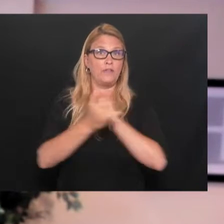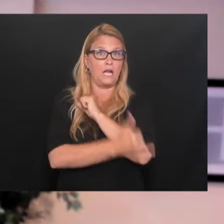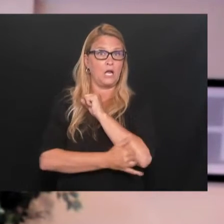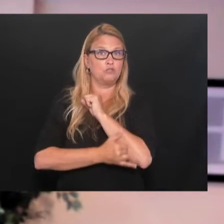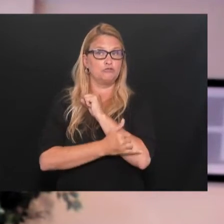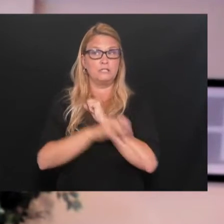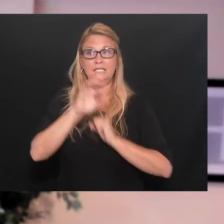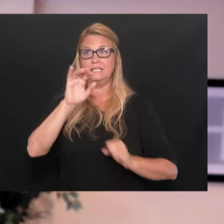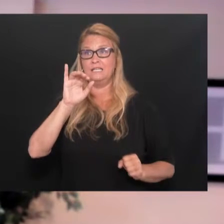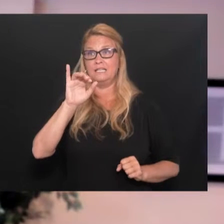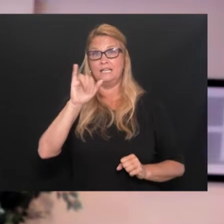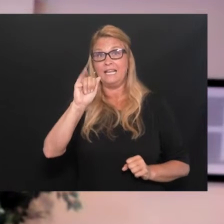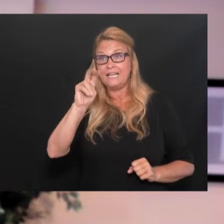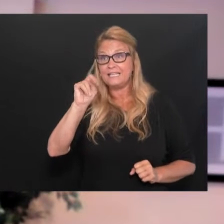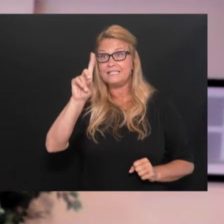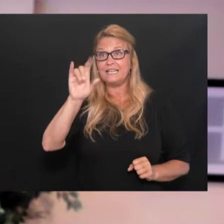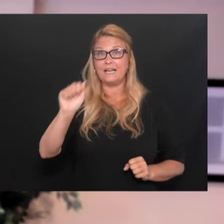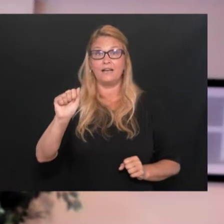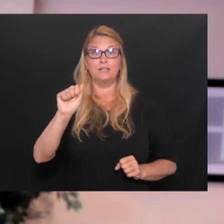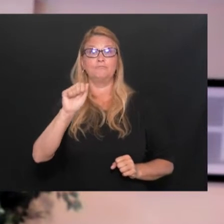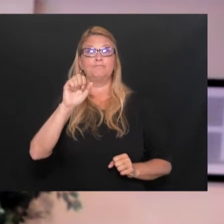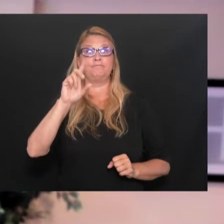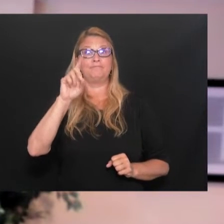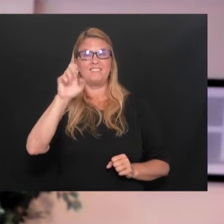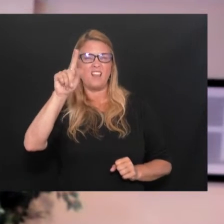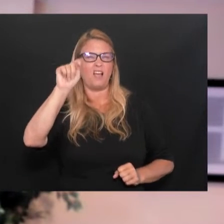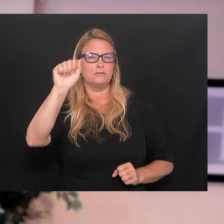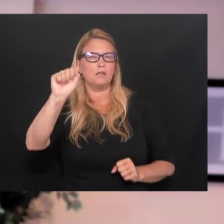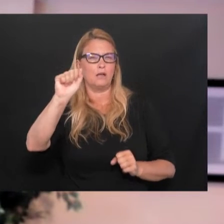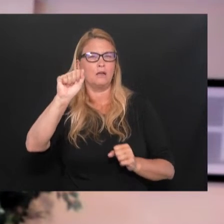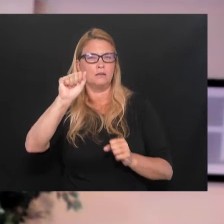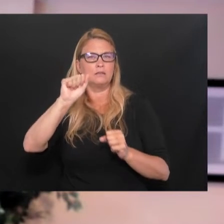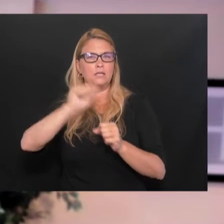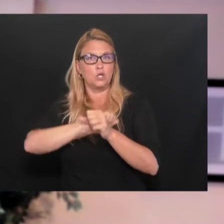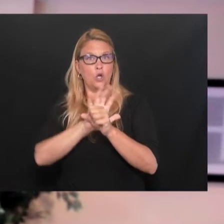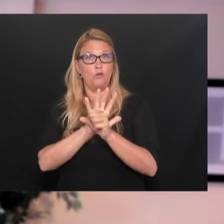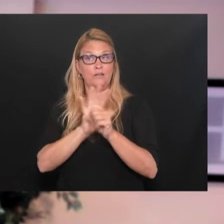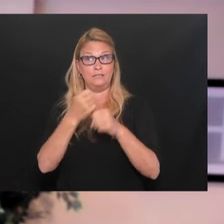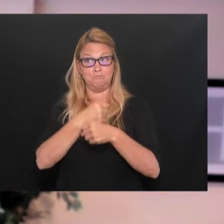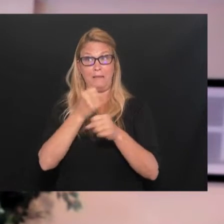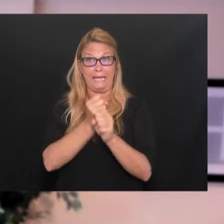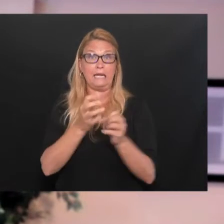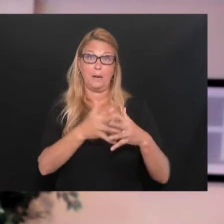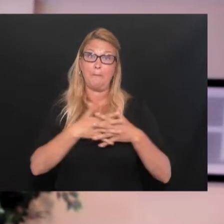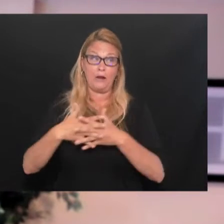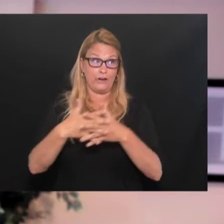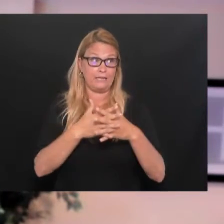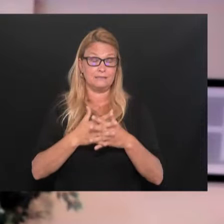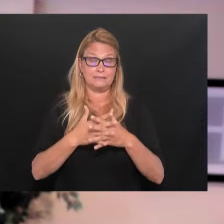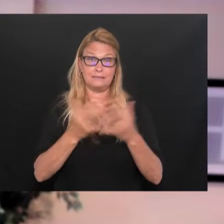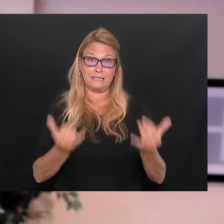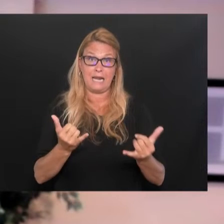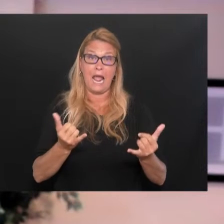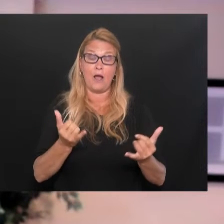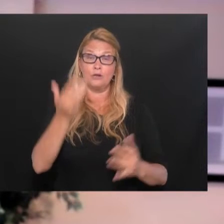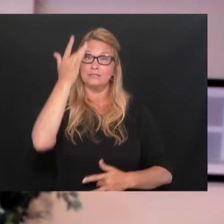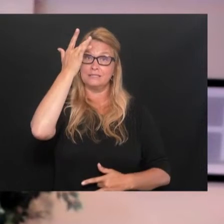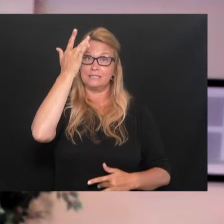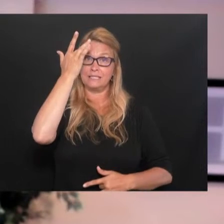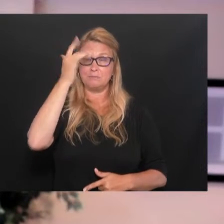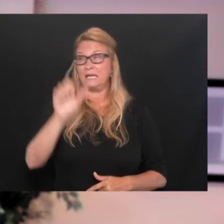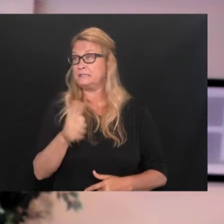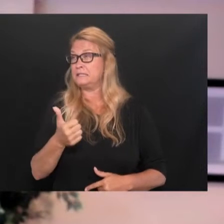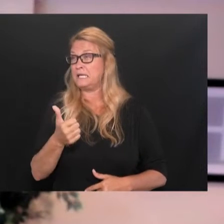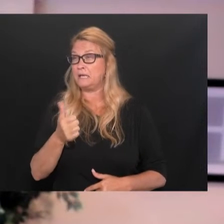Indian variant, is starting to make America sick as well. Still about 10% or so of the total